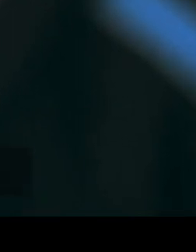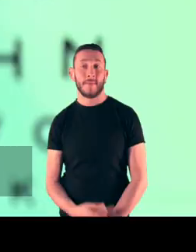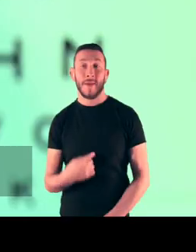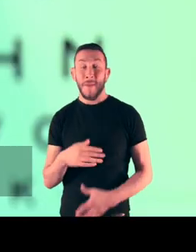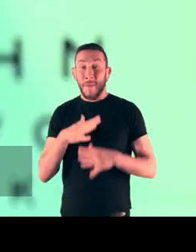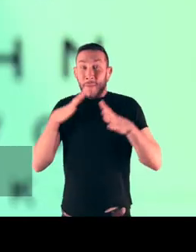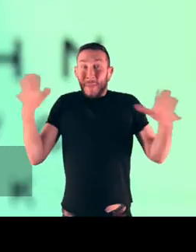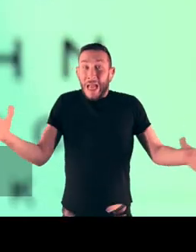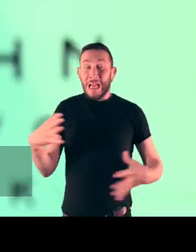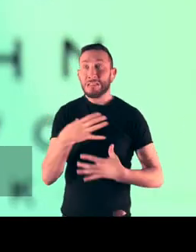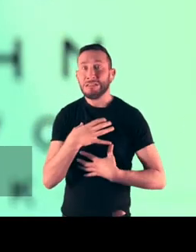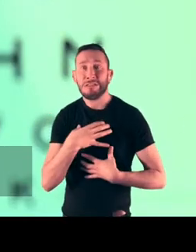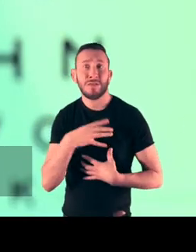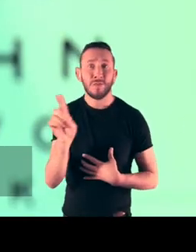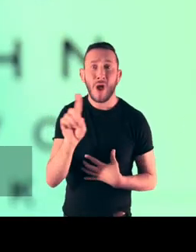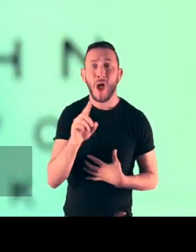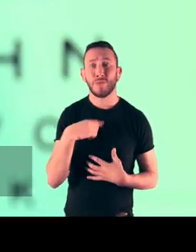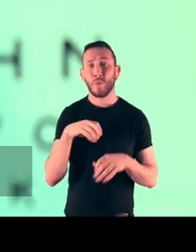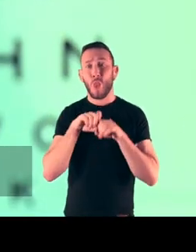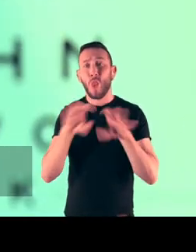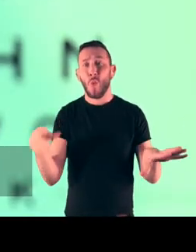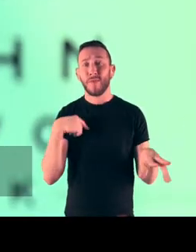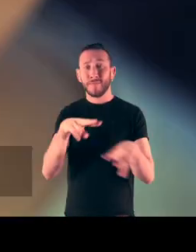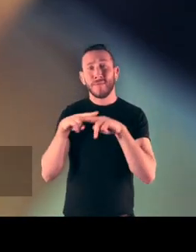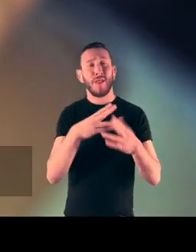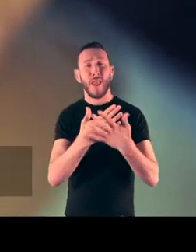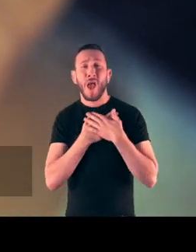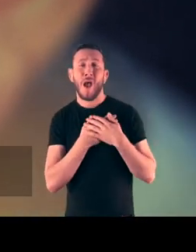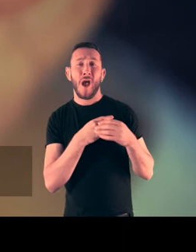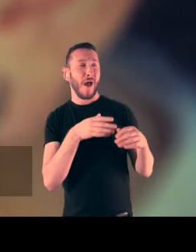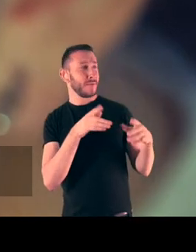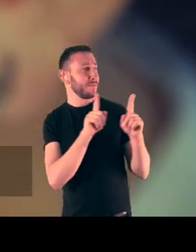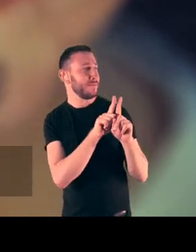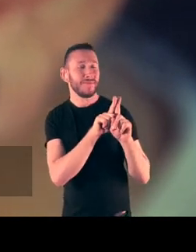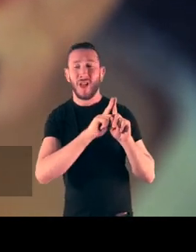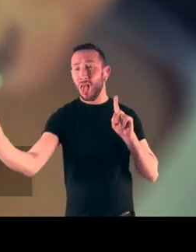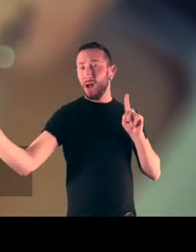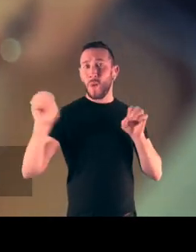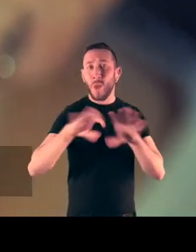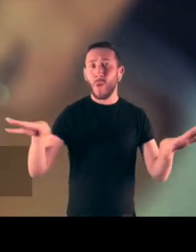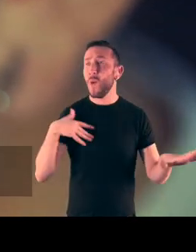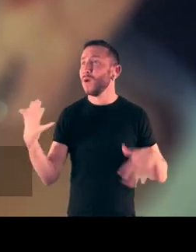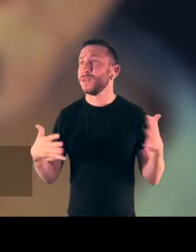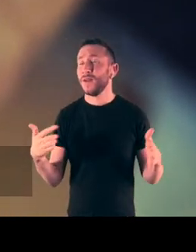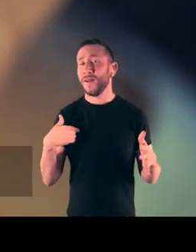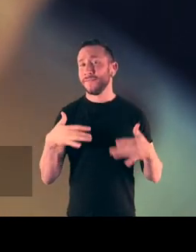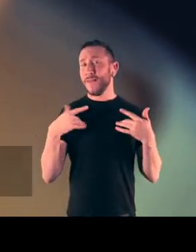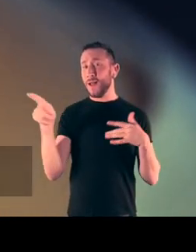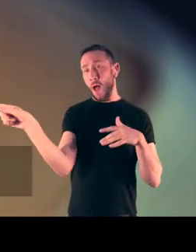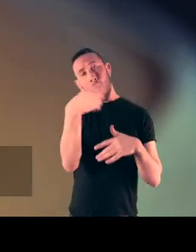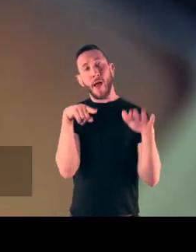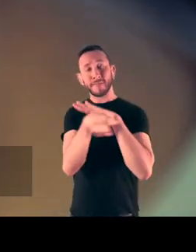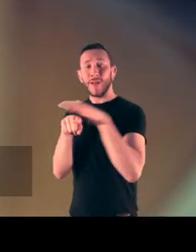things. Because my biggest fear is losing the people I love, which can relate to all